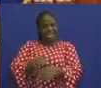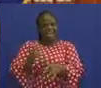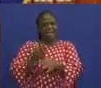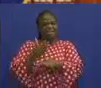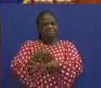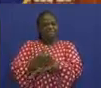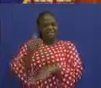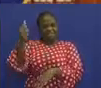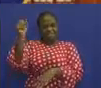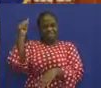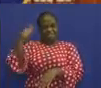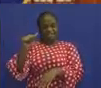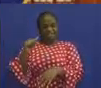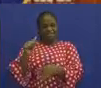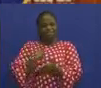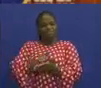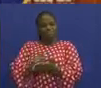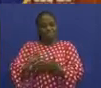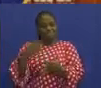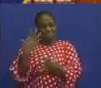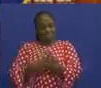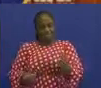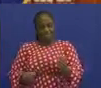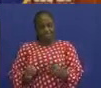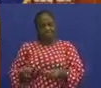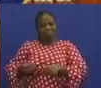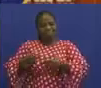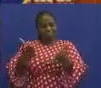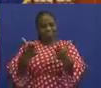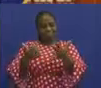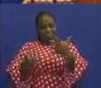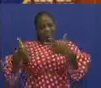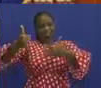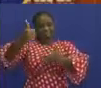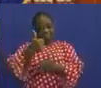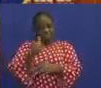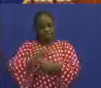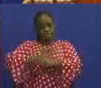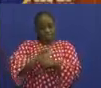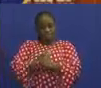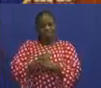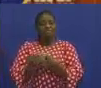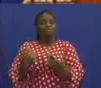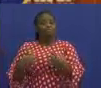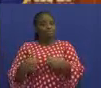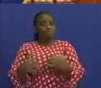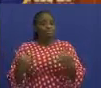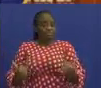10-week absence to provide you with an update on our nation's COVID-19